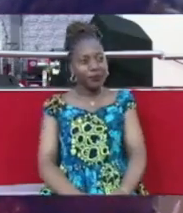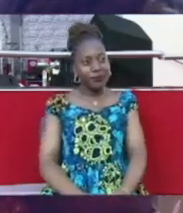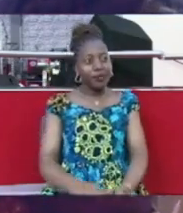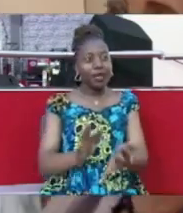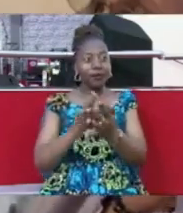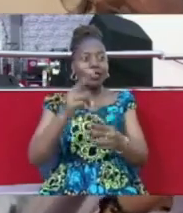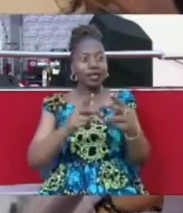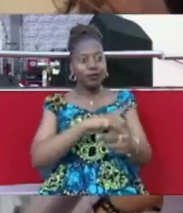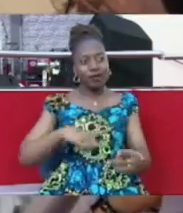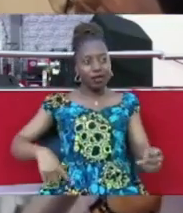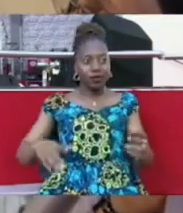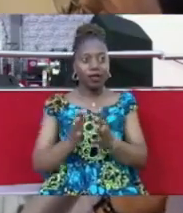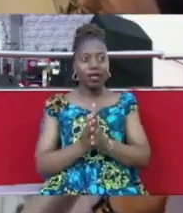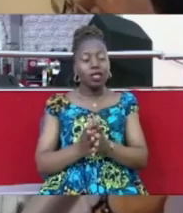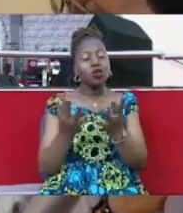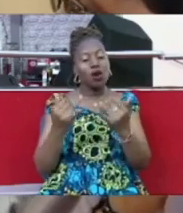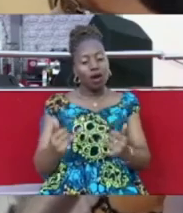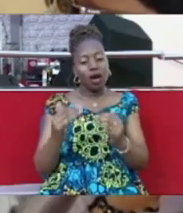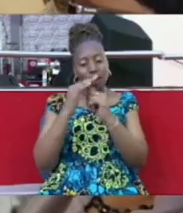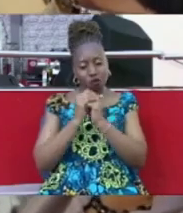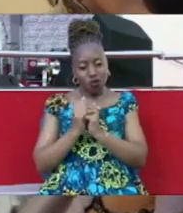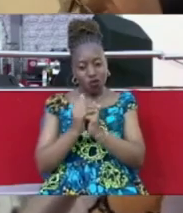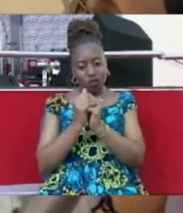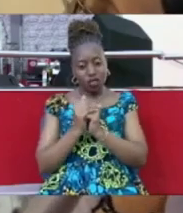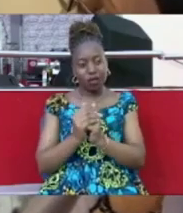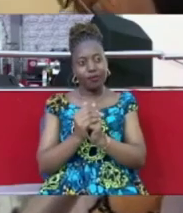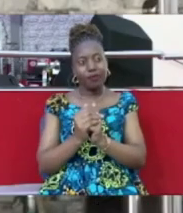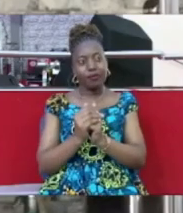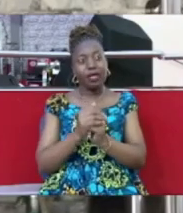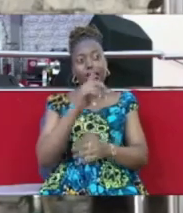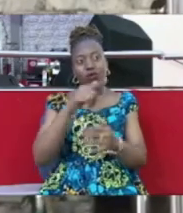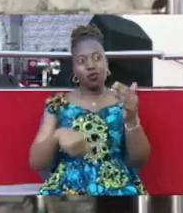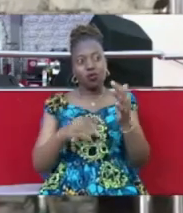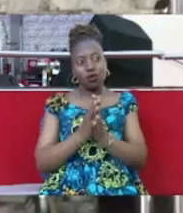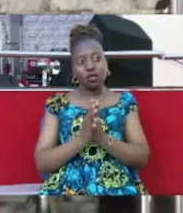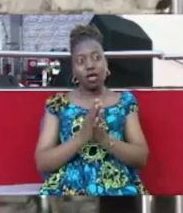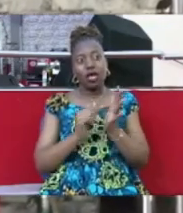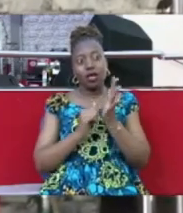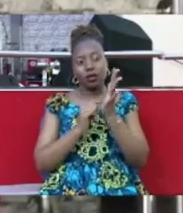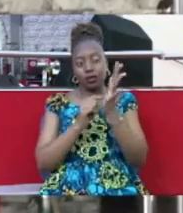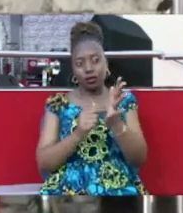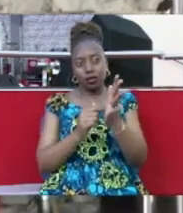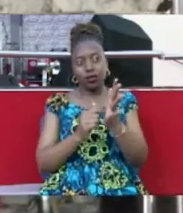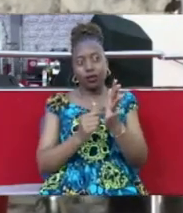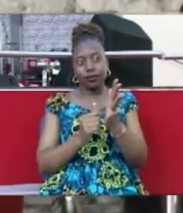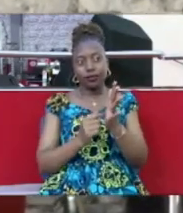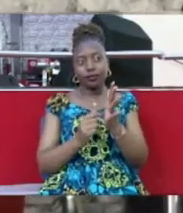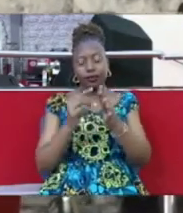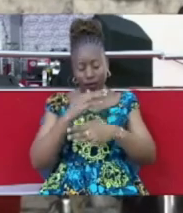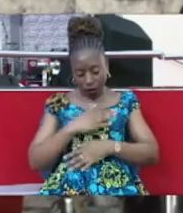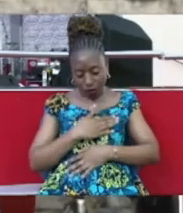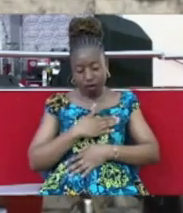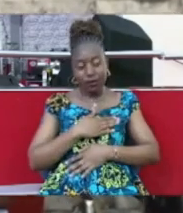Praise the name of the Lord. Amen. Now, worship is the art of giving reference to a supreme being, and in our case here,